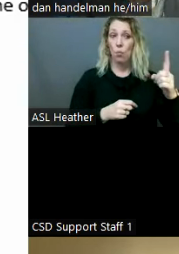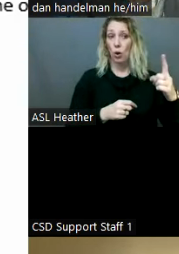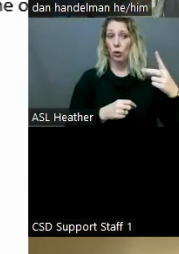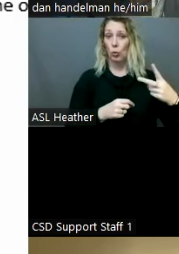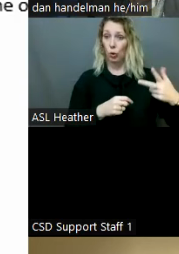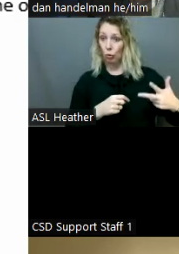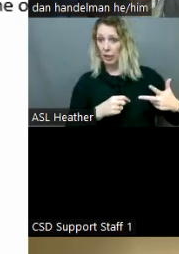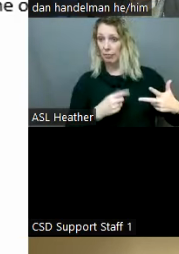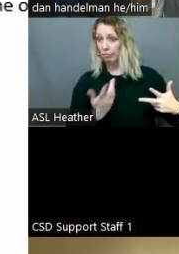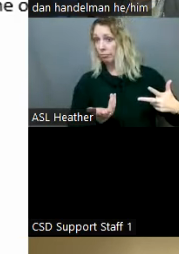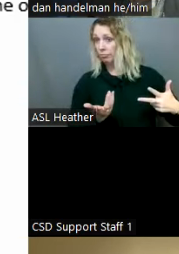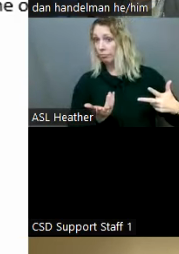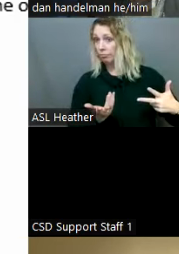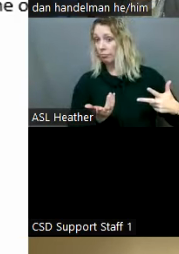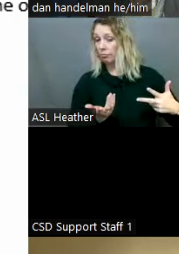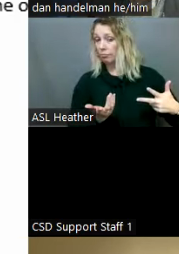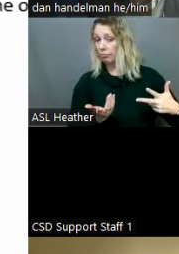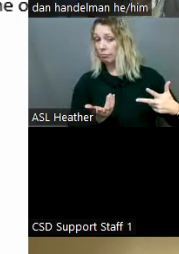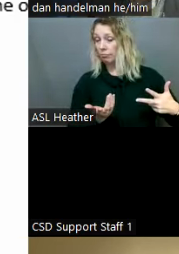3?